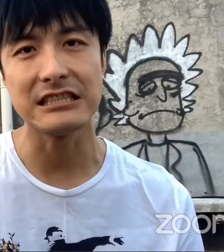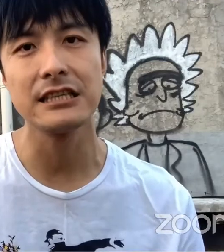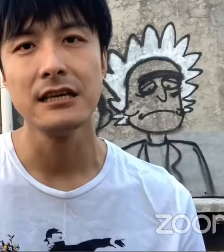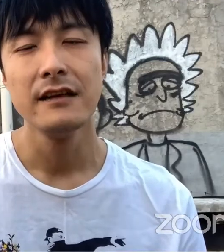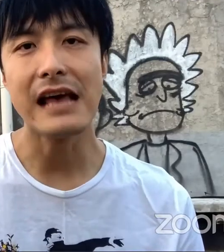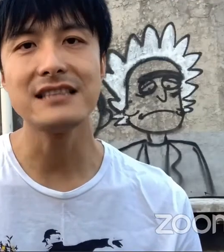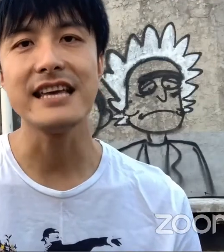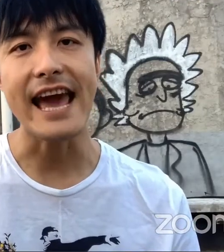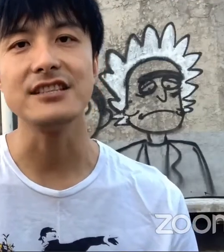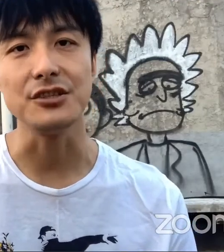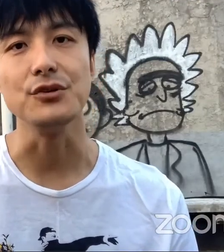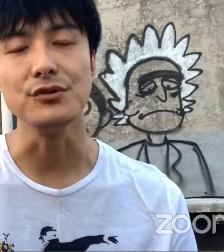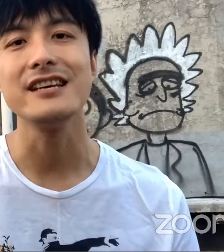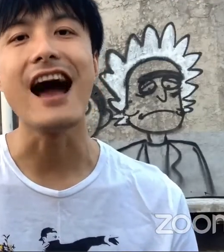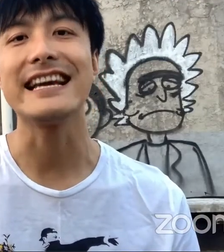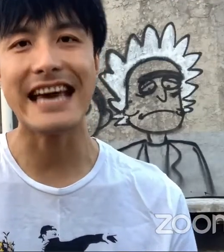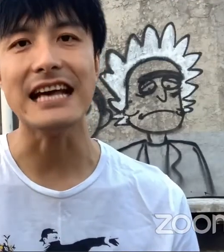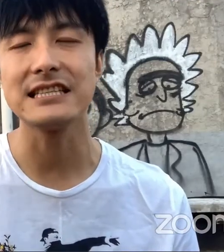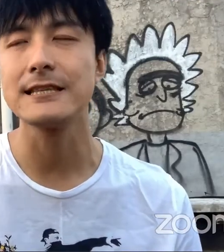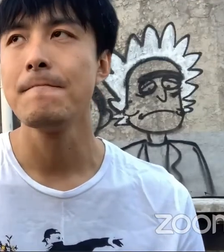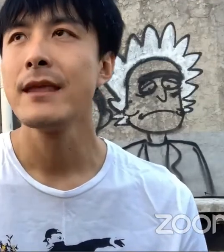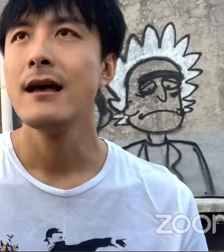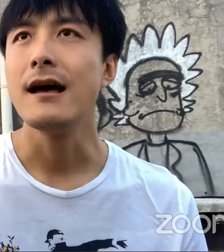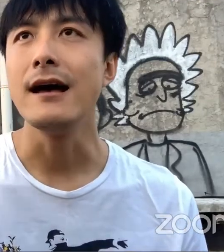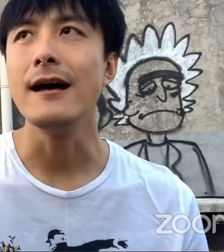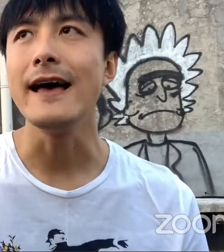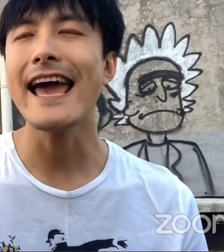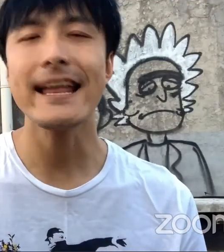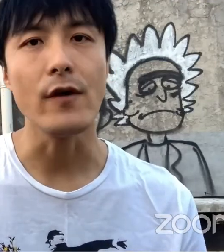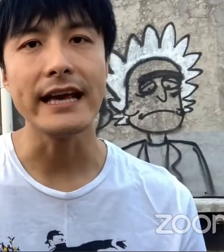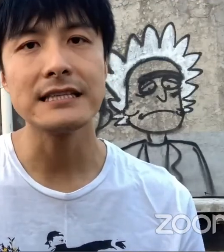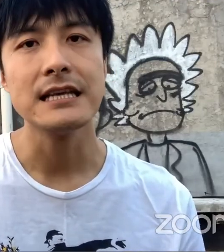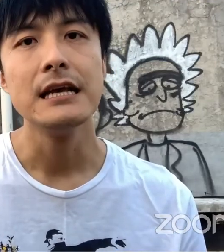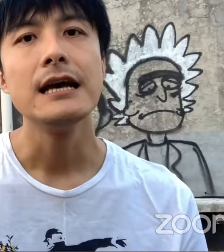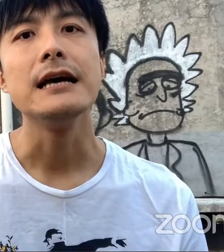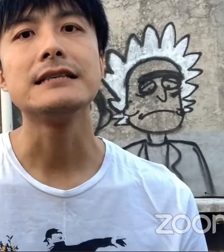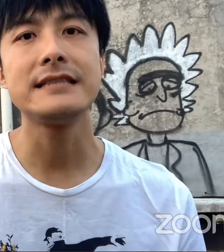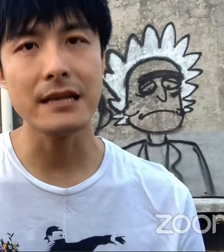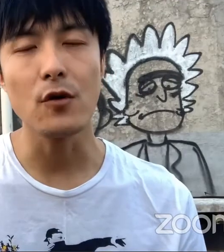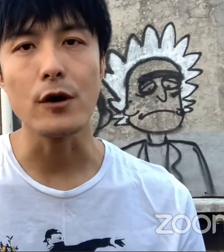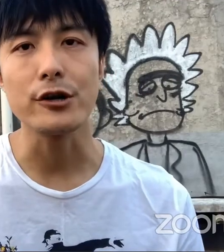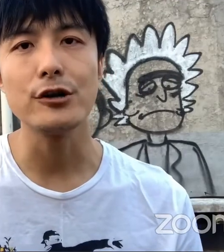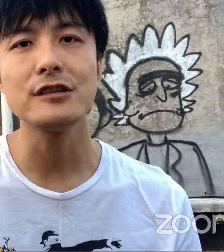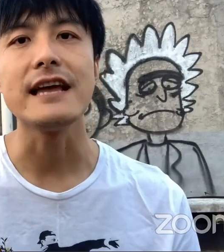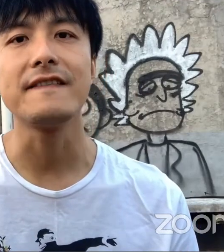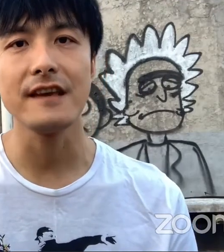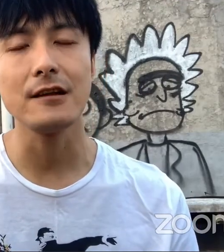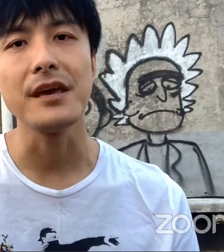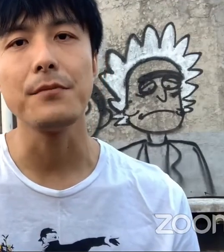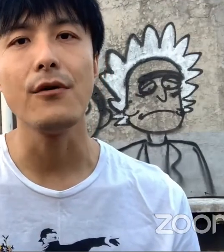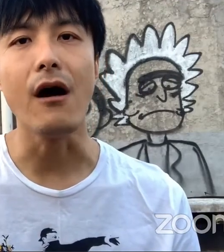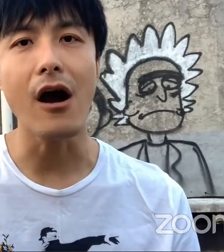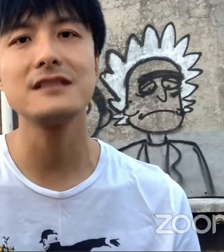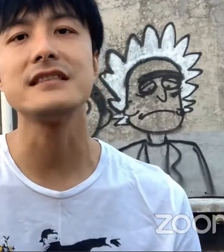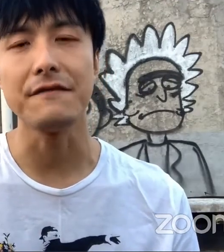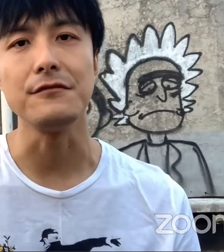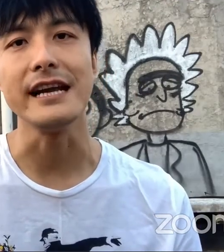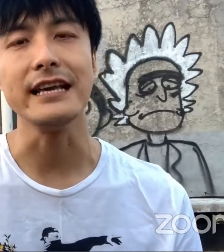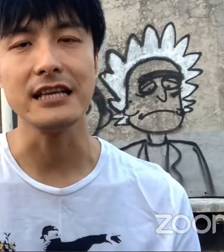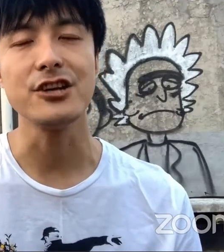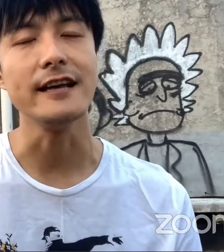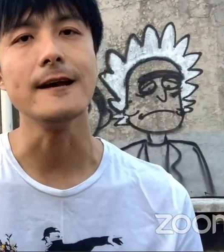exist. That's the attitude, I guess. Anyways, cinema workers and theater people are